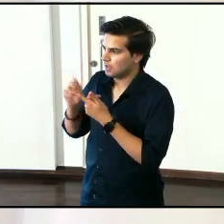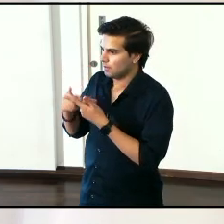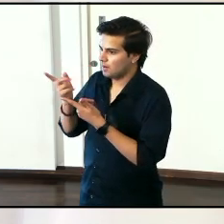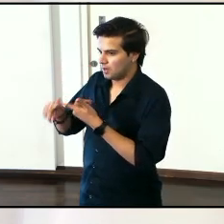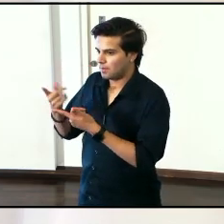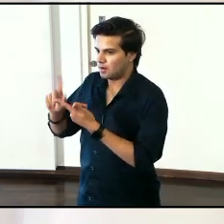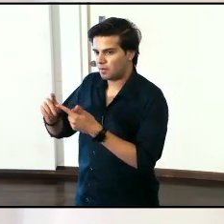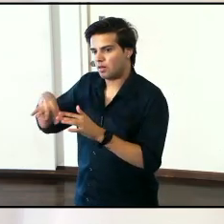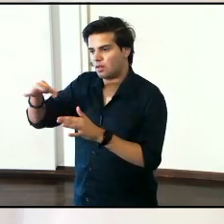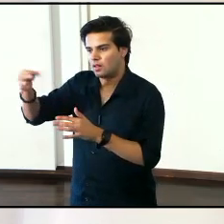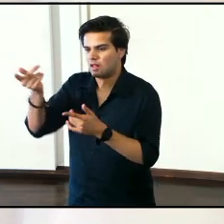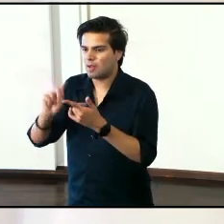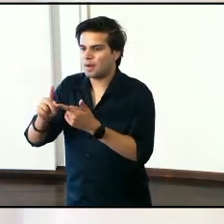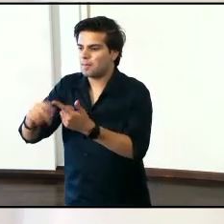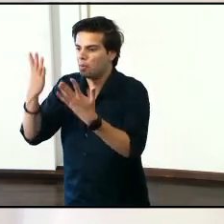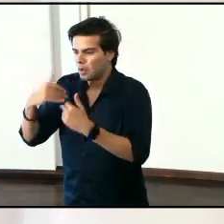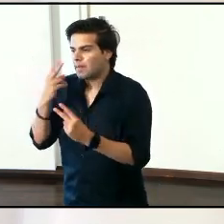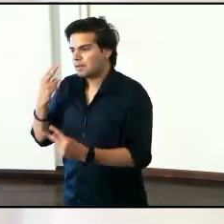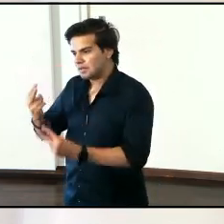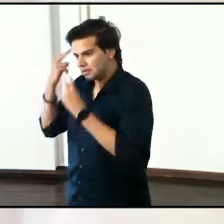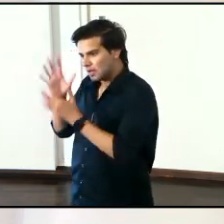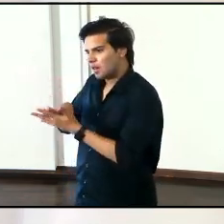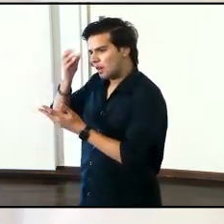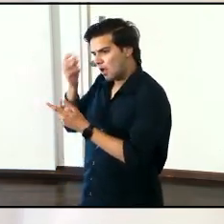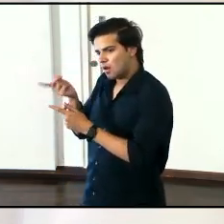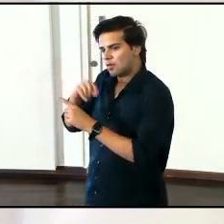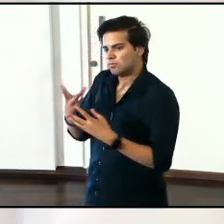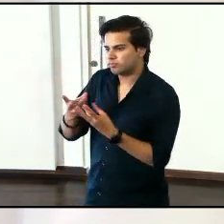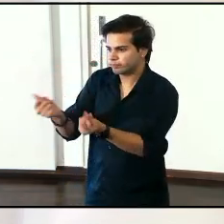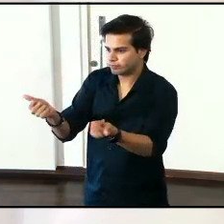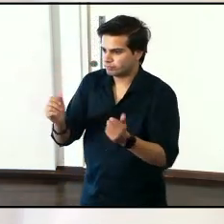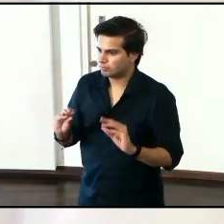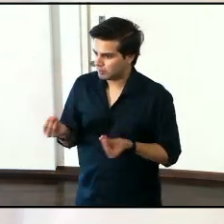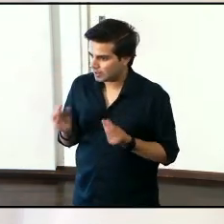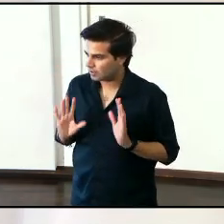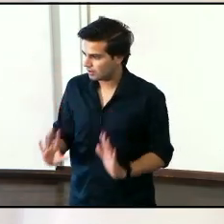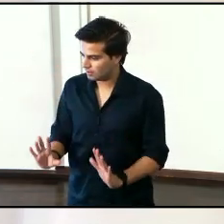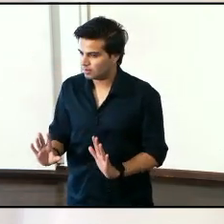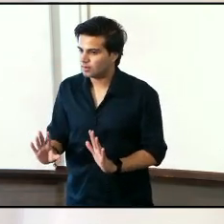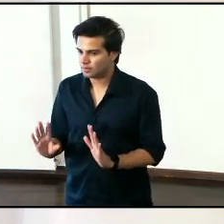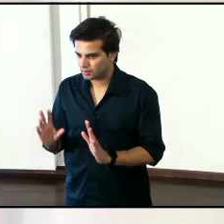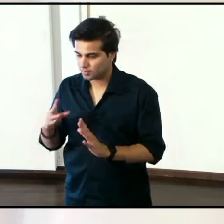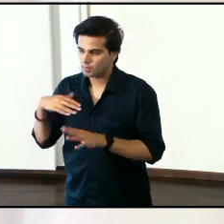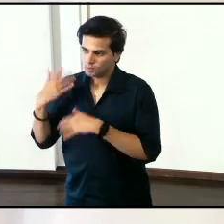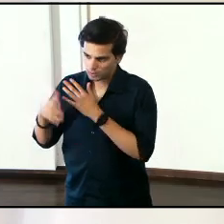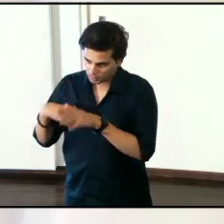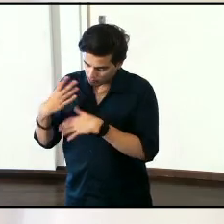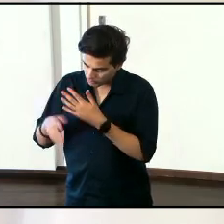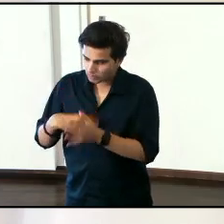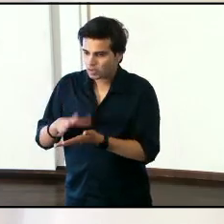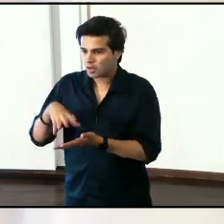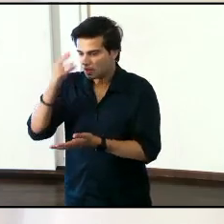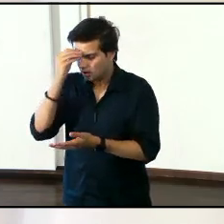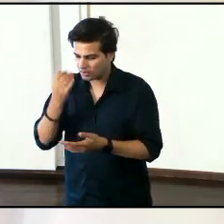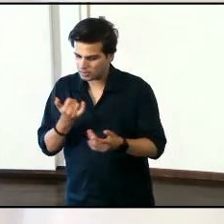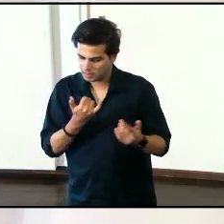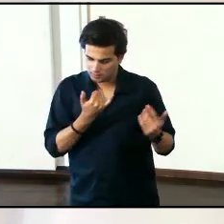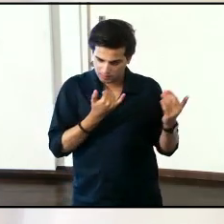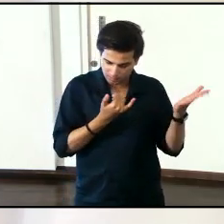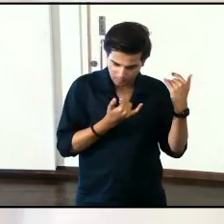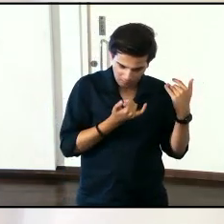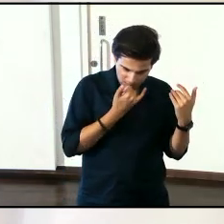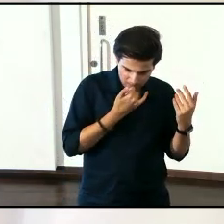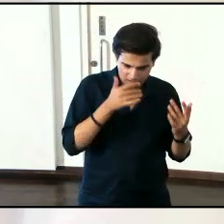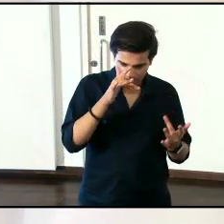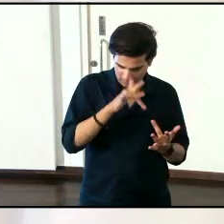always repeated all the time, you also learn enormously about courage, about